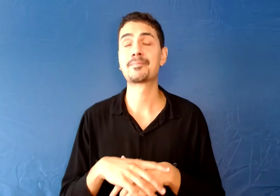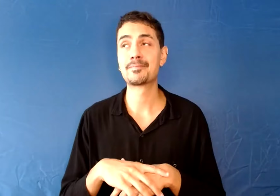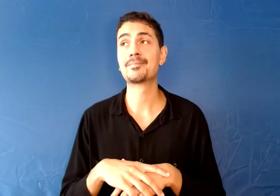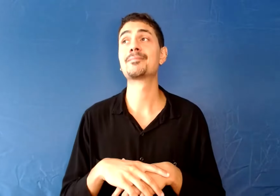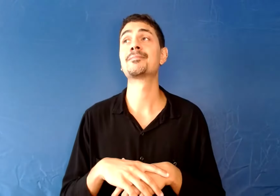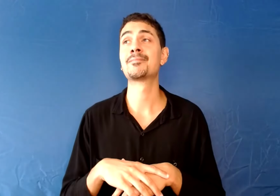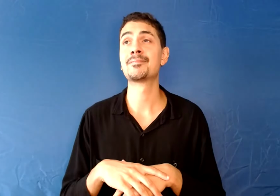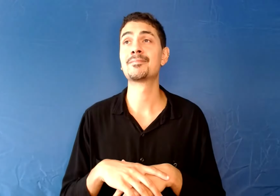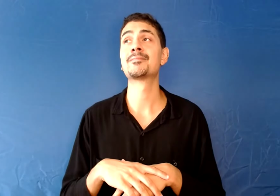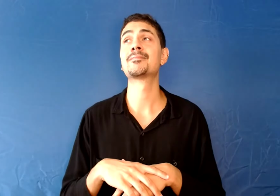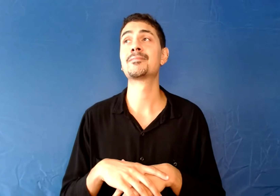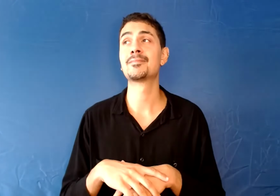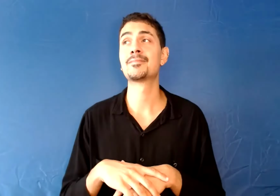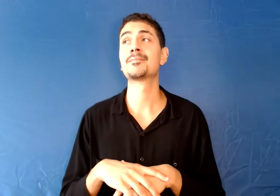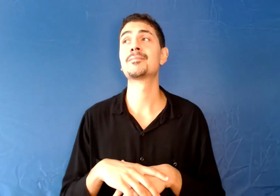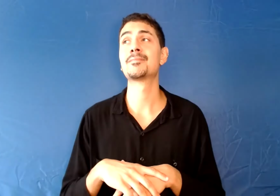native,